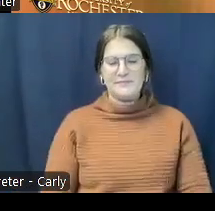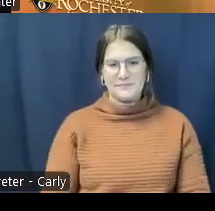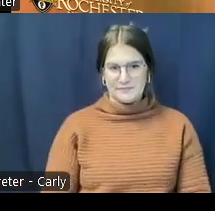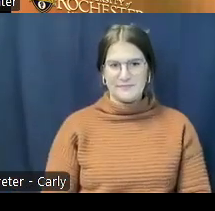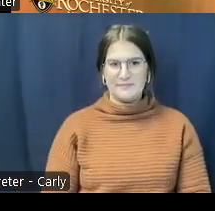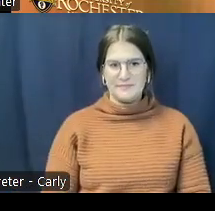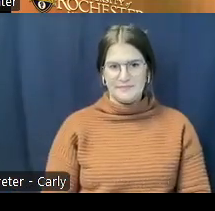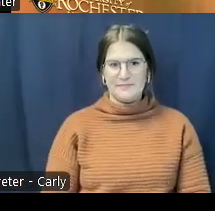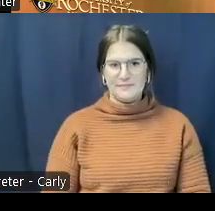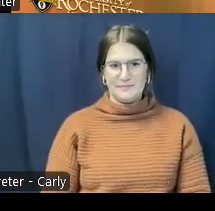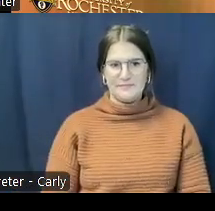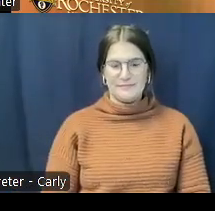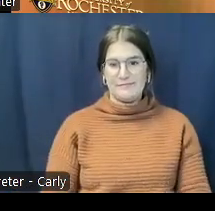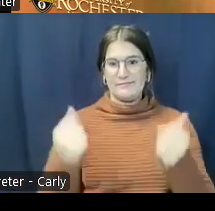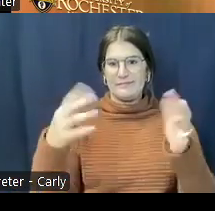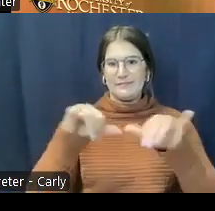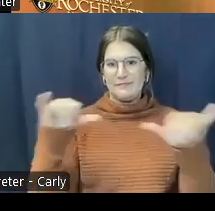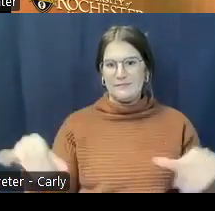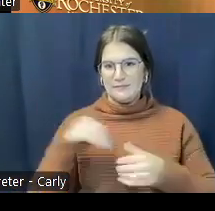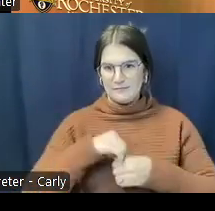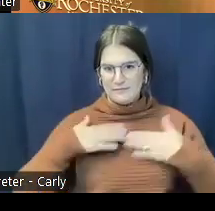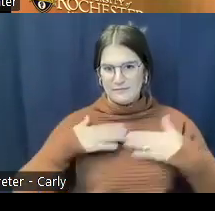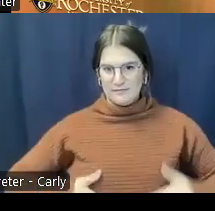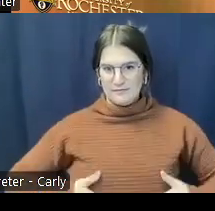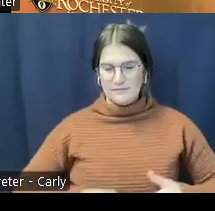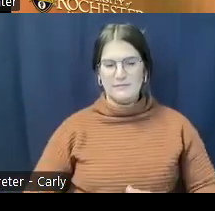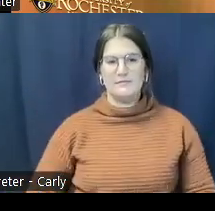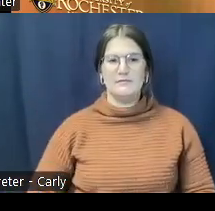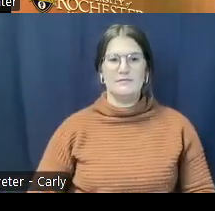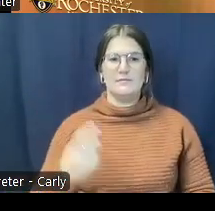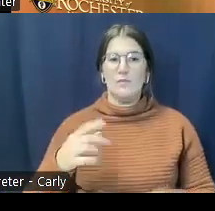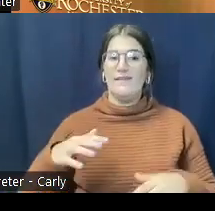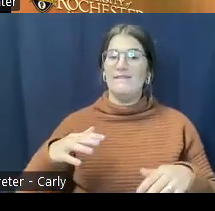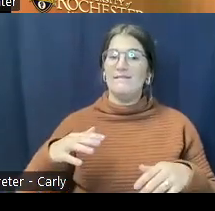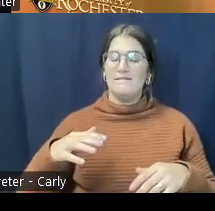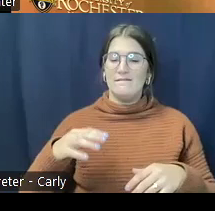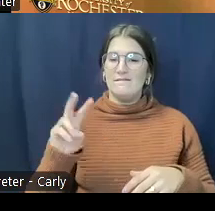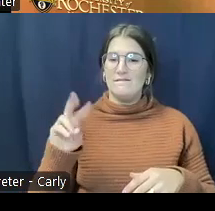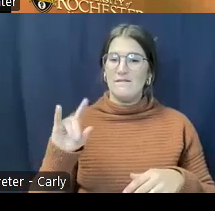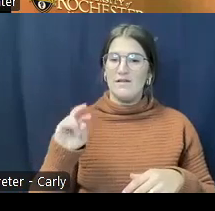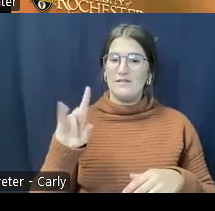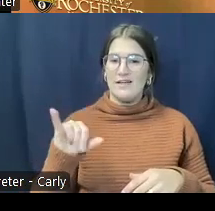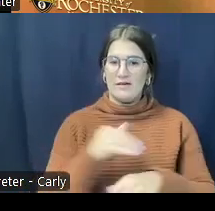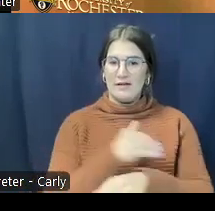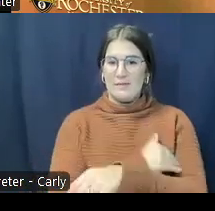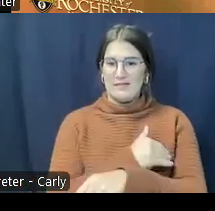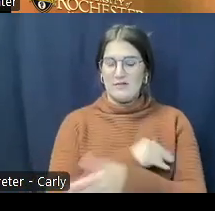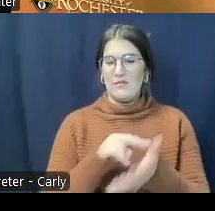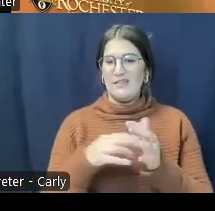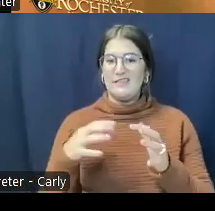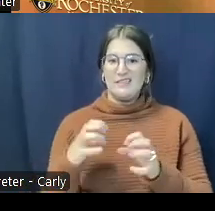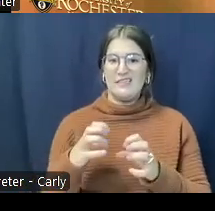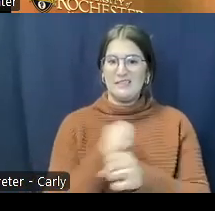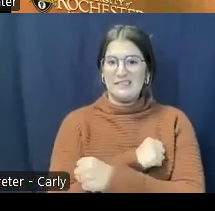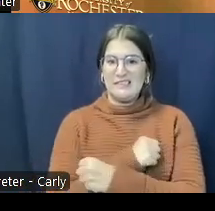going into various systems in the body. One is the voluntary muscle system, which results when you're tense and anxious in